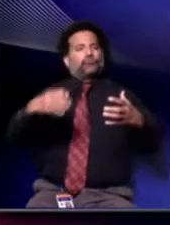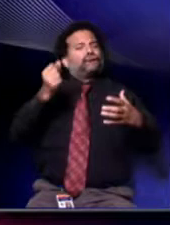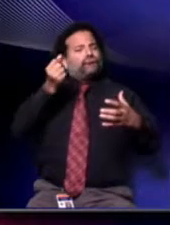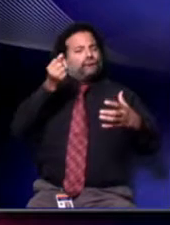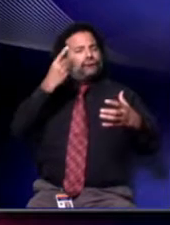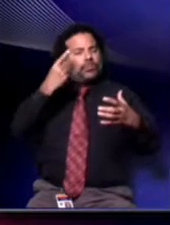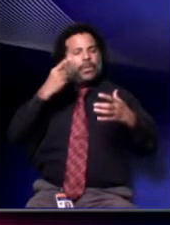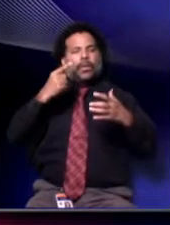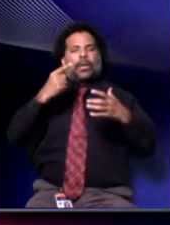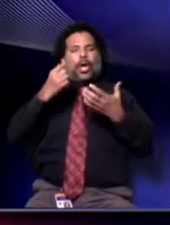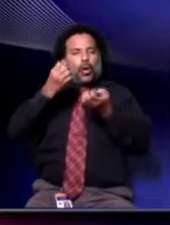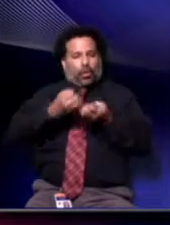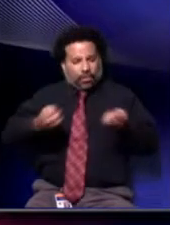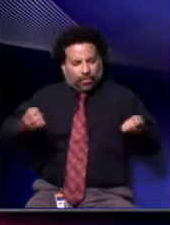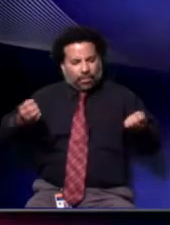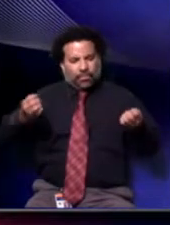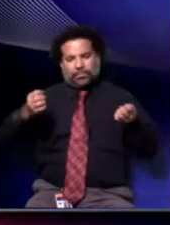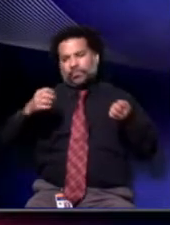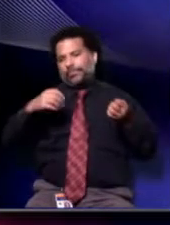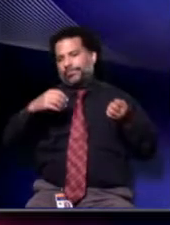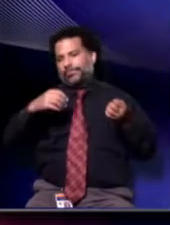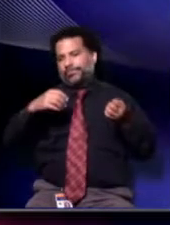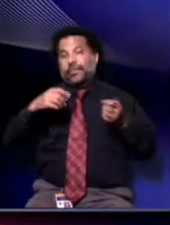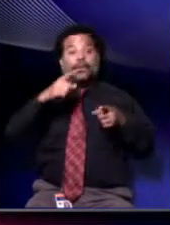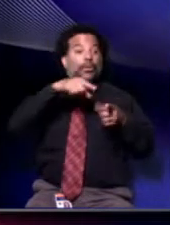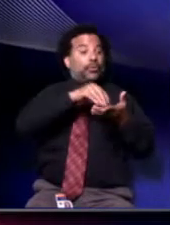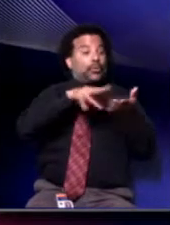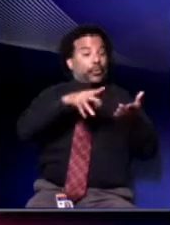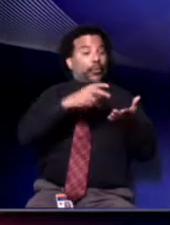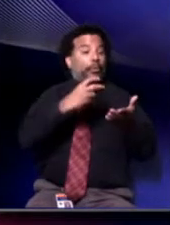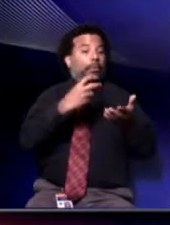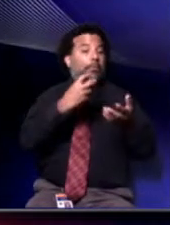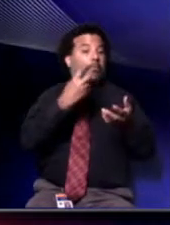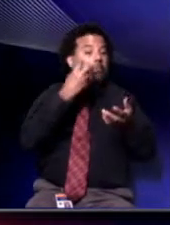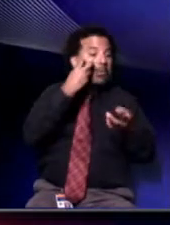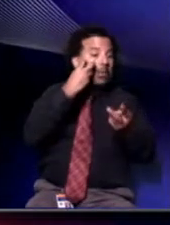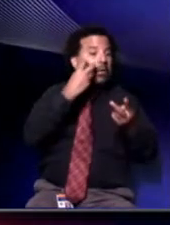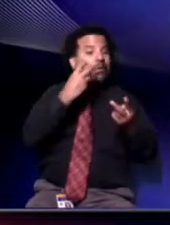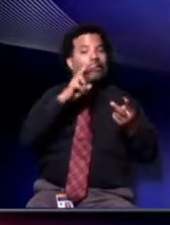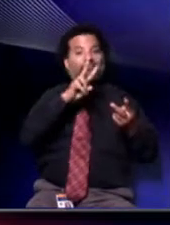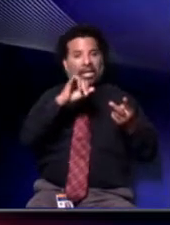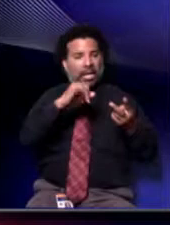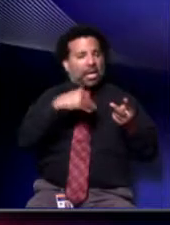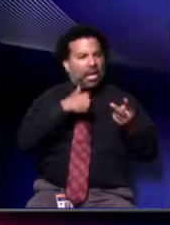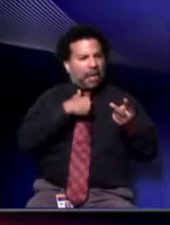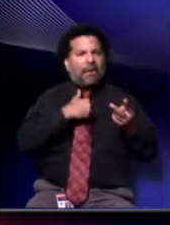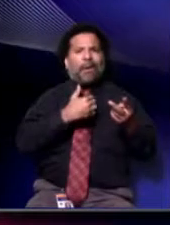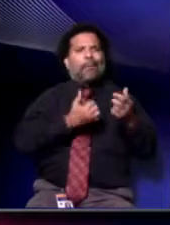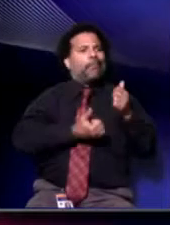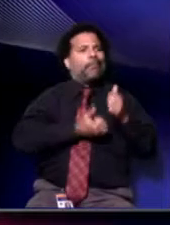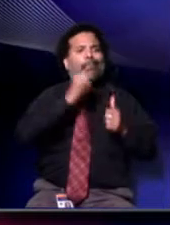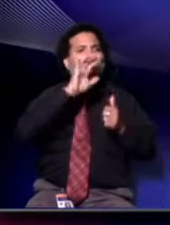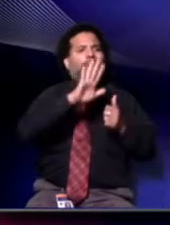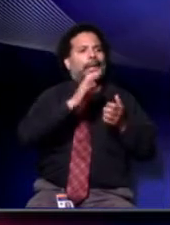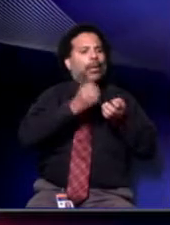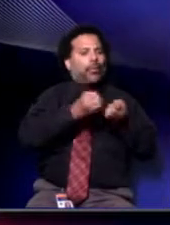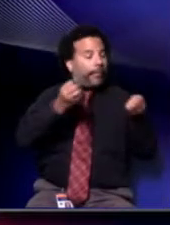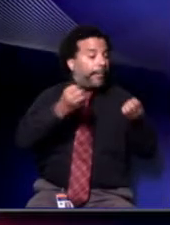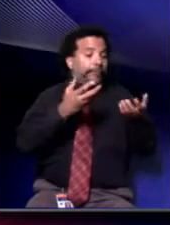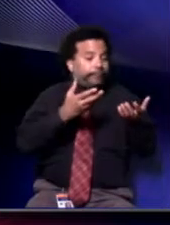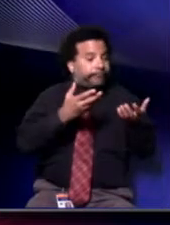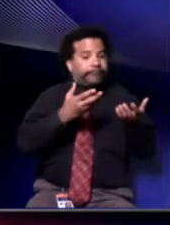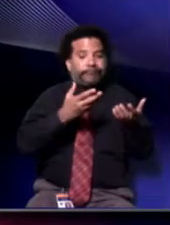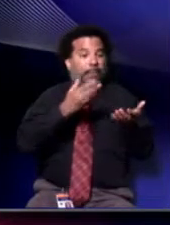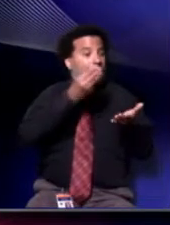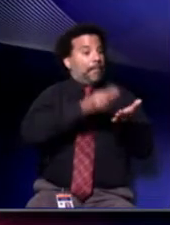equipment, I mean, at least for the, children that are blind or visually impaired, much of that equipment is durable. So you can buy it in 1 year